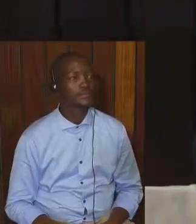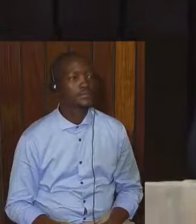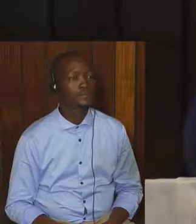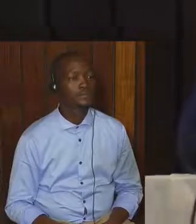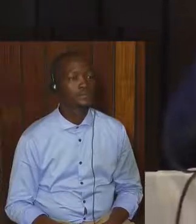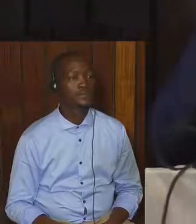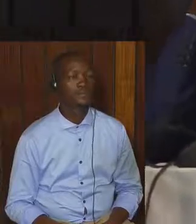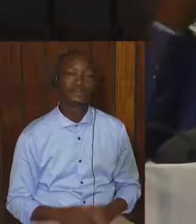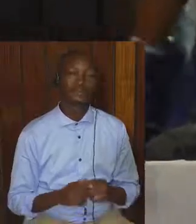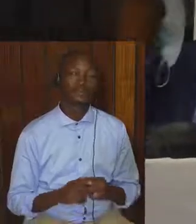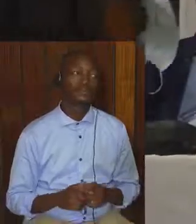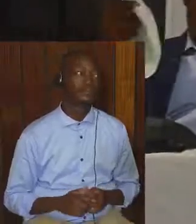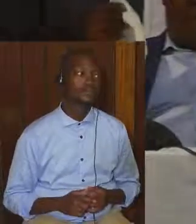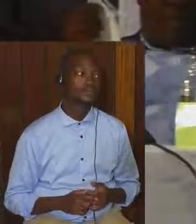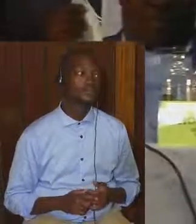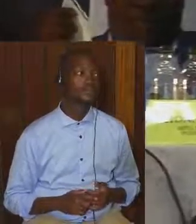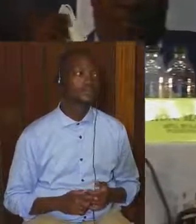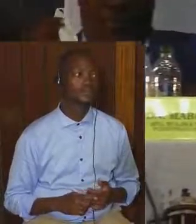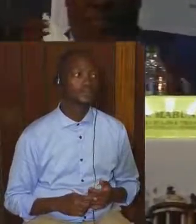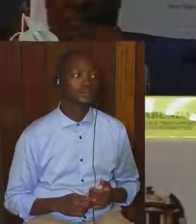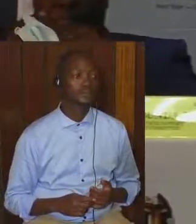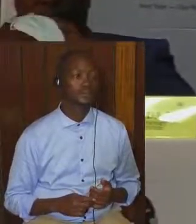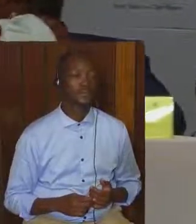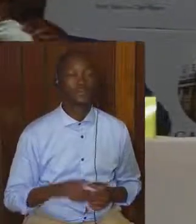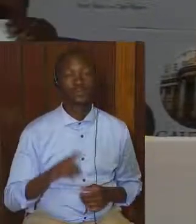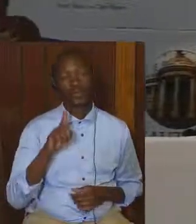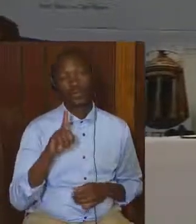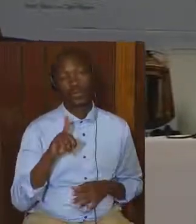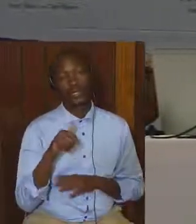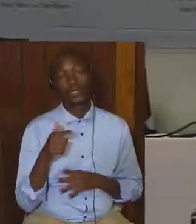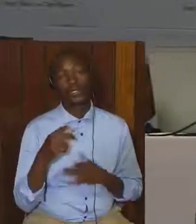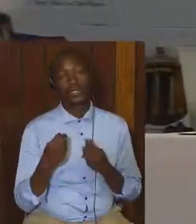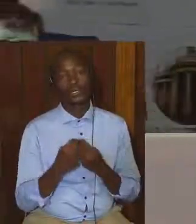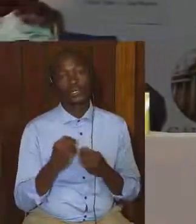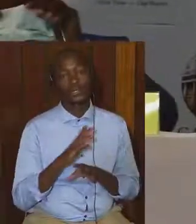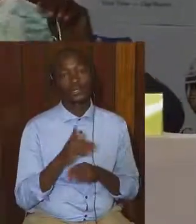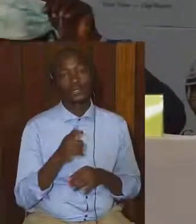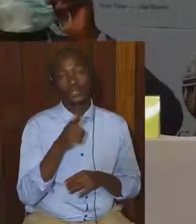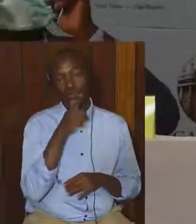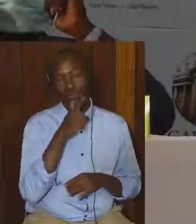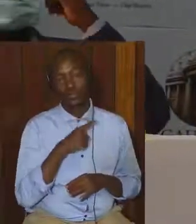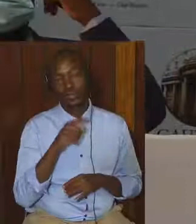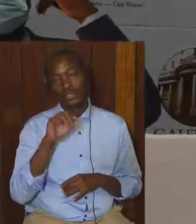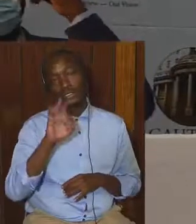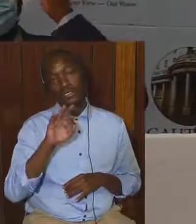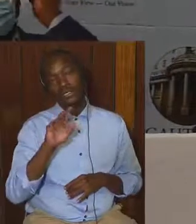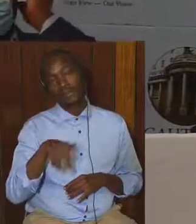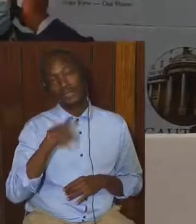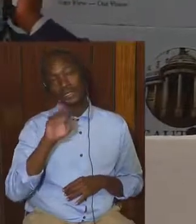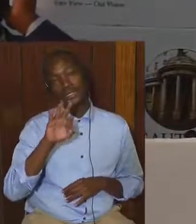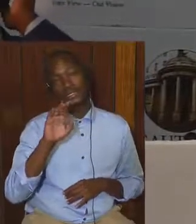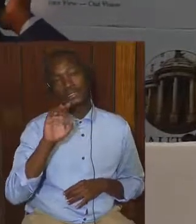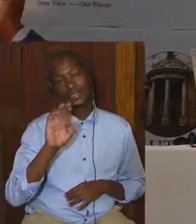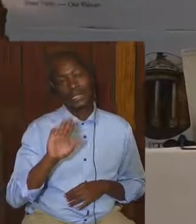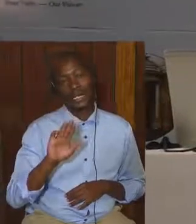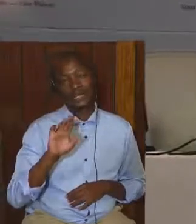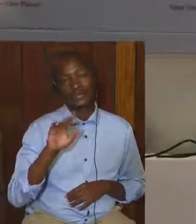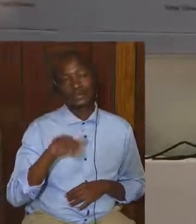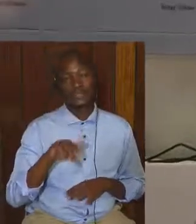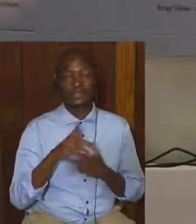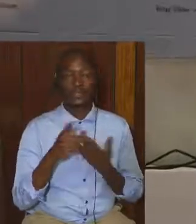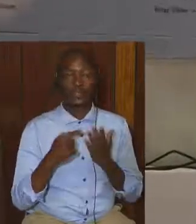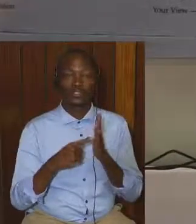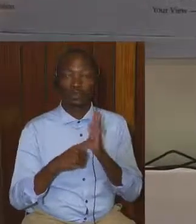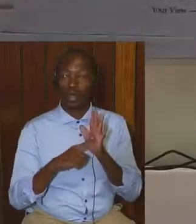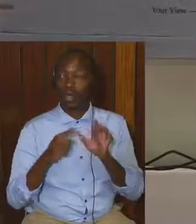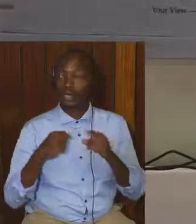Maybe just then, before I hand back, one of the things they pointed out to us at the P39 when we were there is they already were